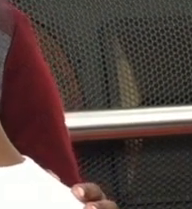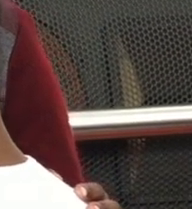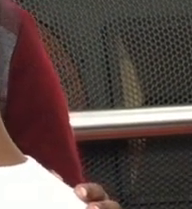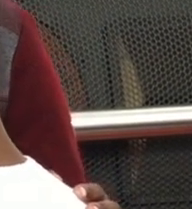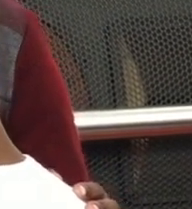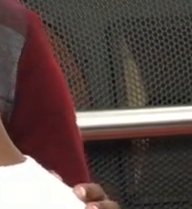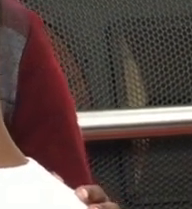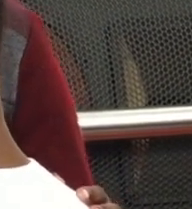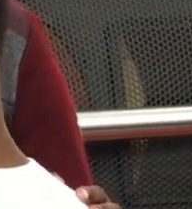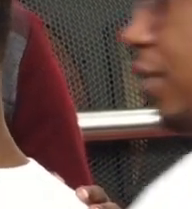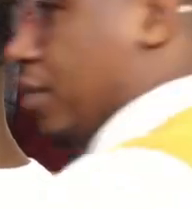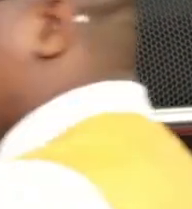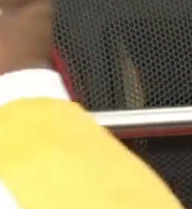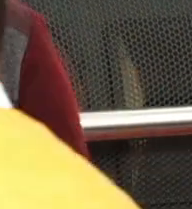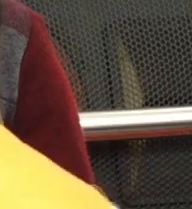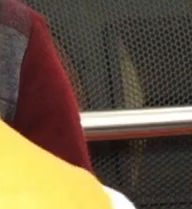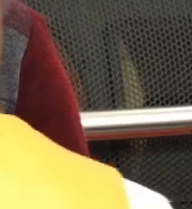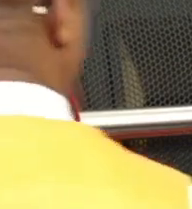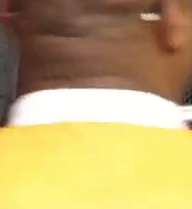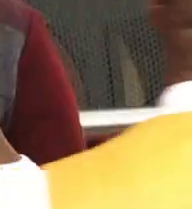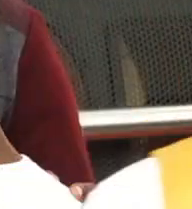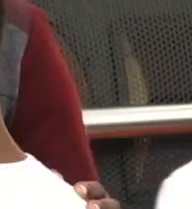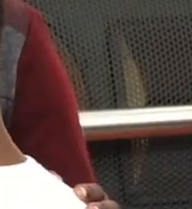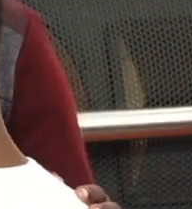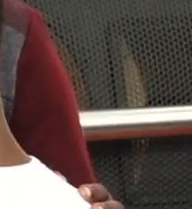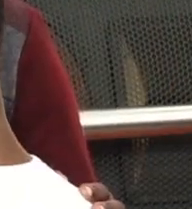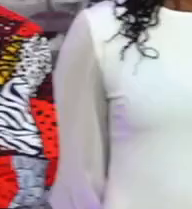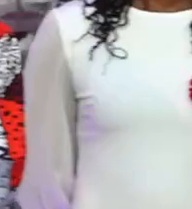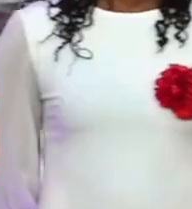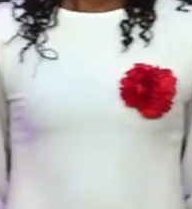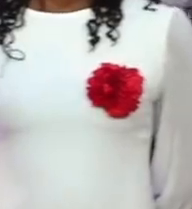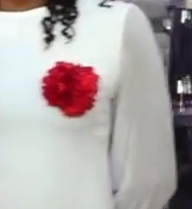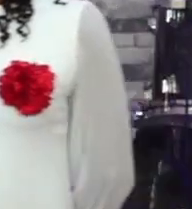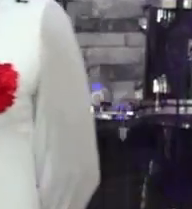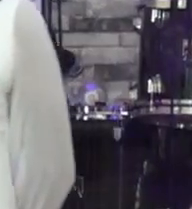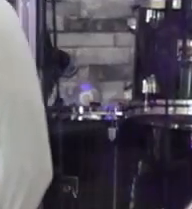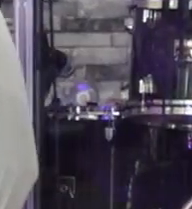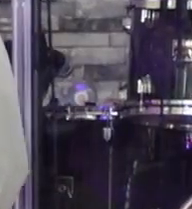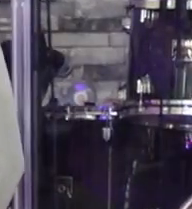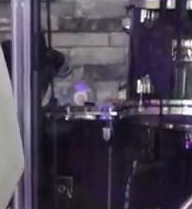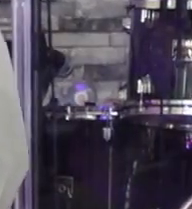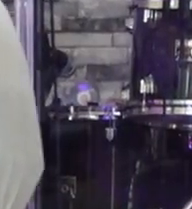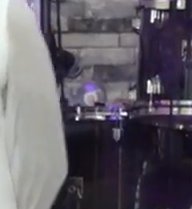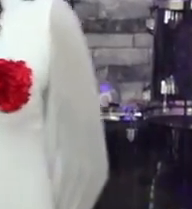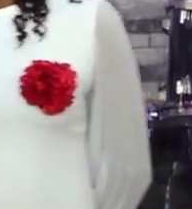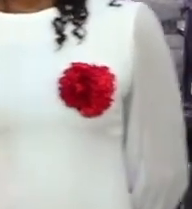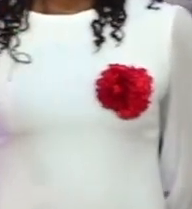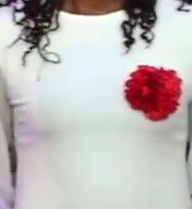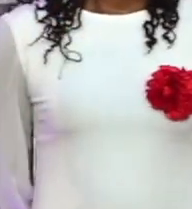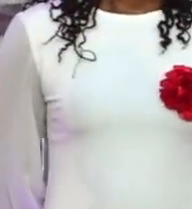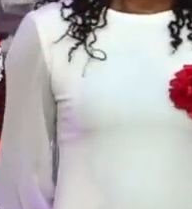receive restoration, because Jesus took your rejection on the cross.